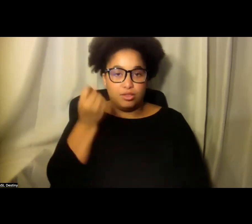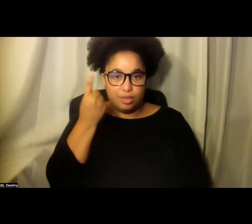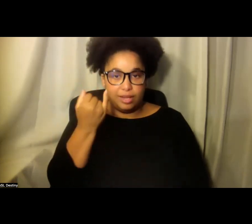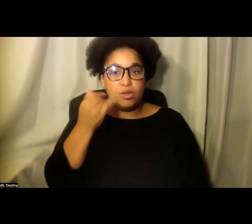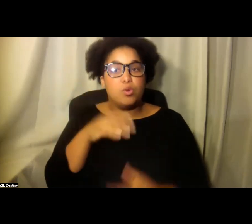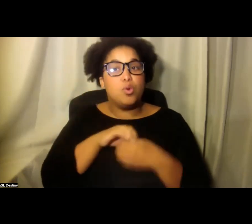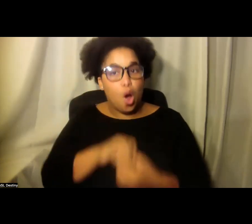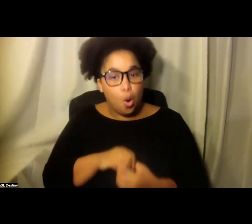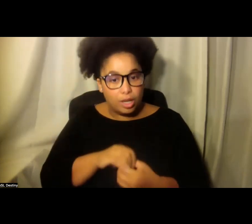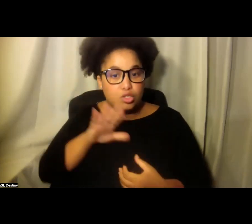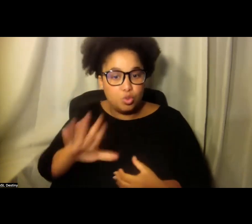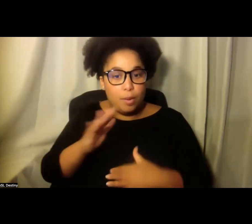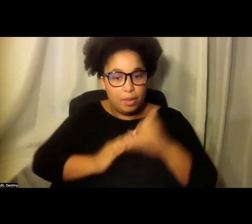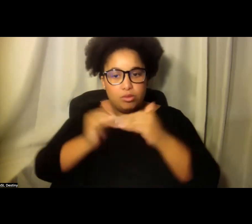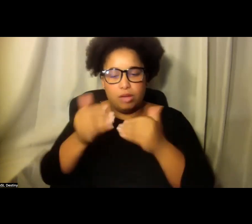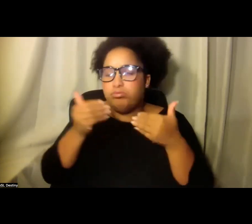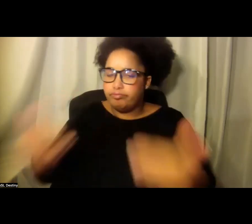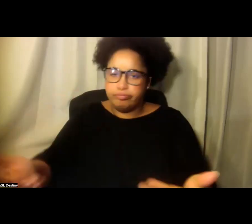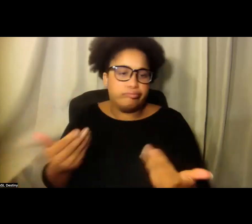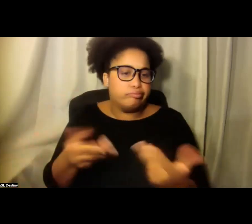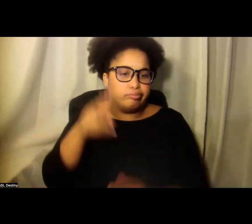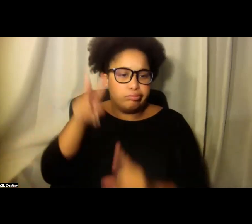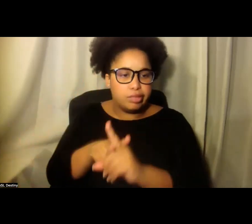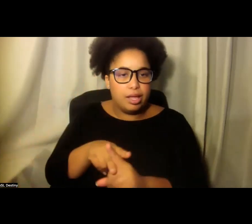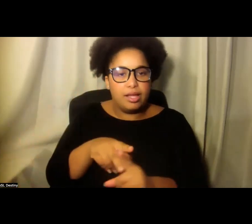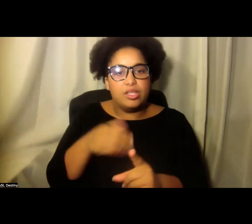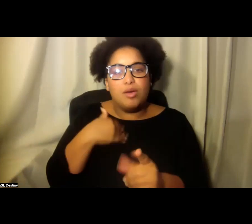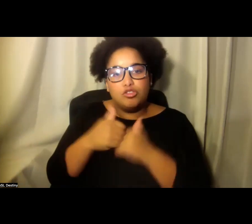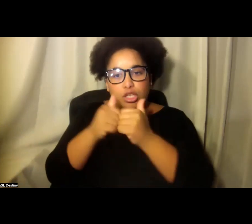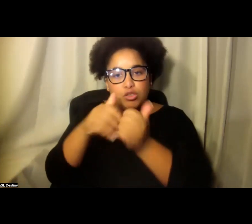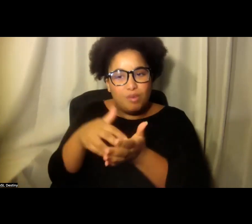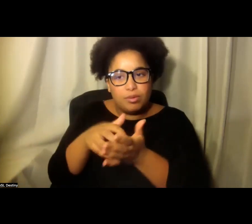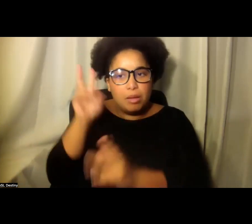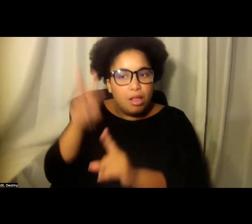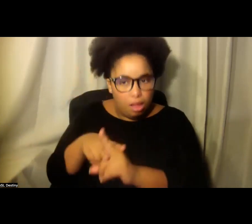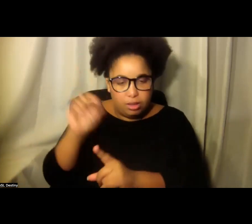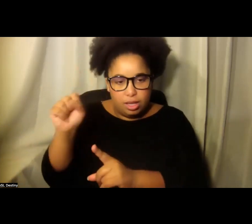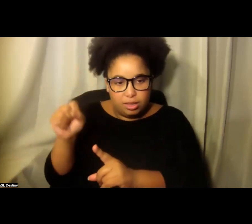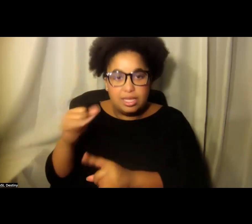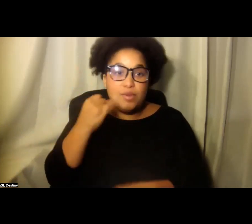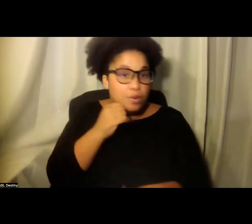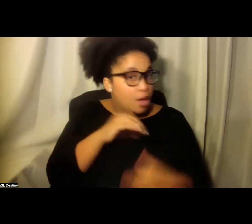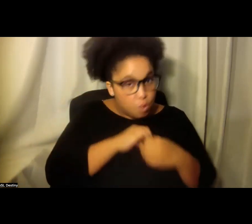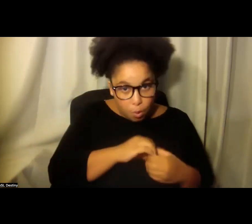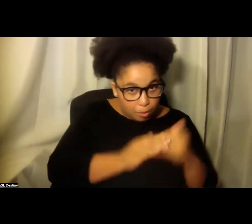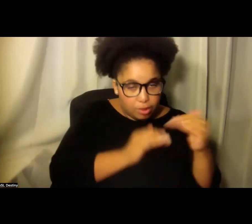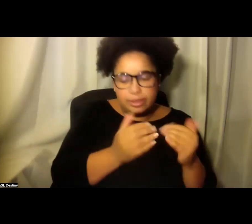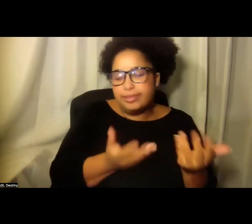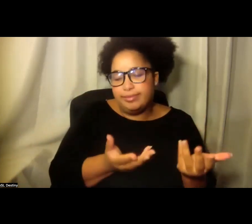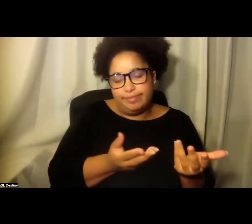is if you own the building, go ahead and if you have structural vulnerabilities, apply for that. If you do not own the building,